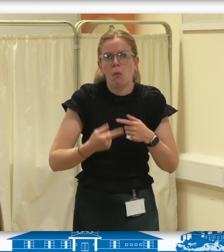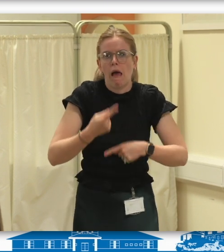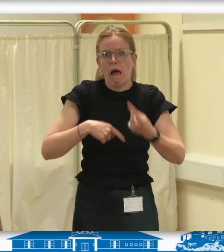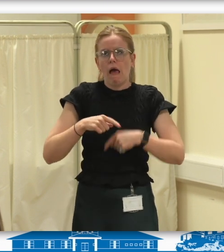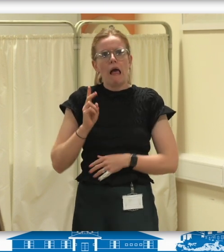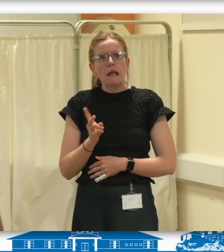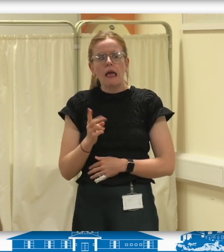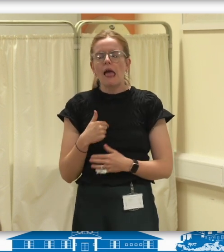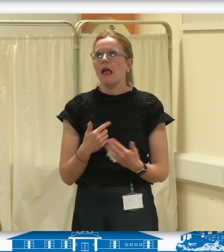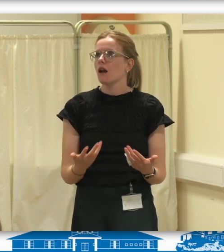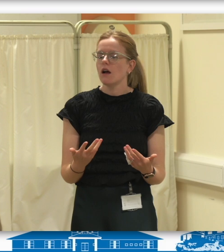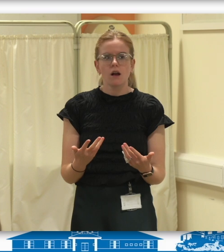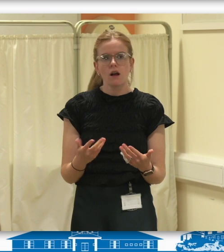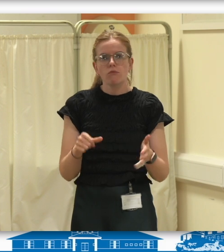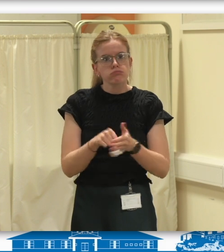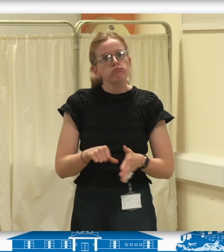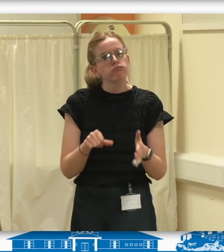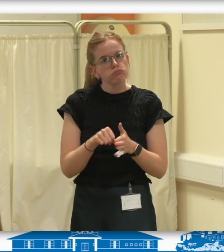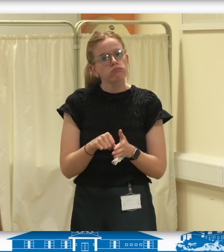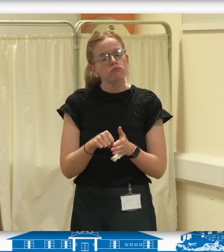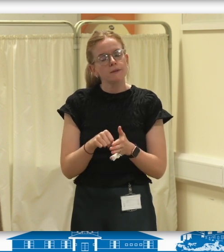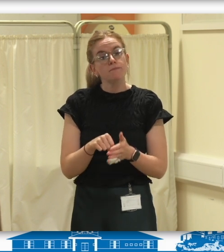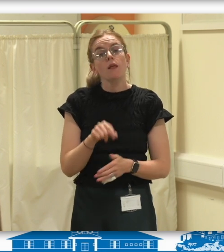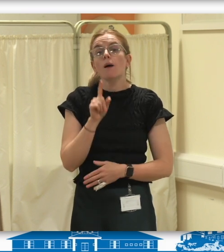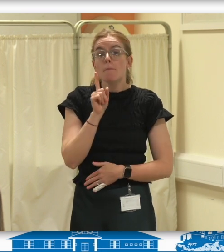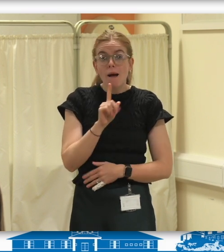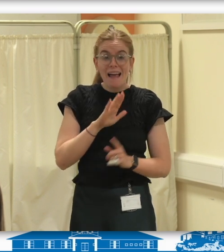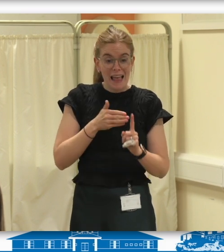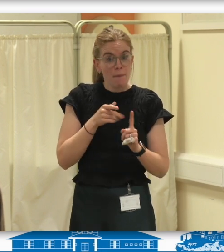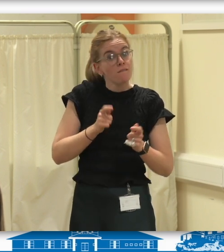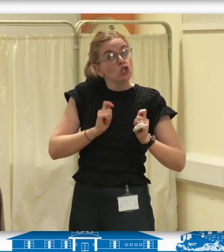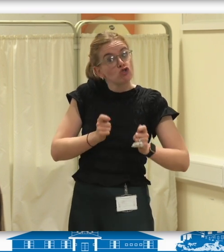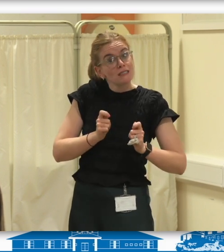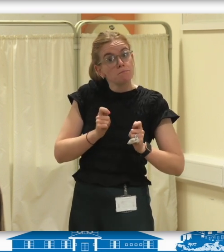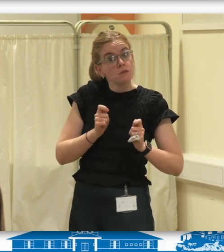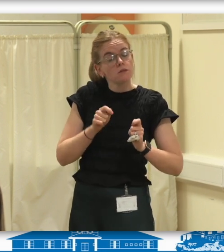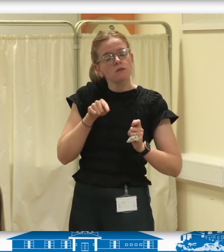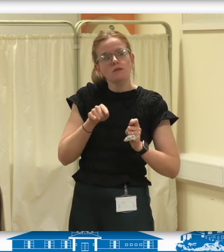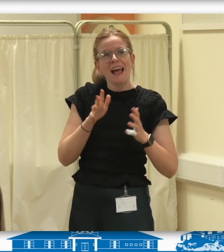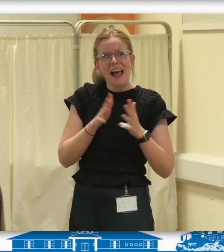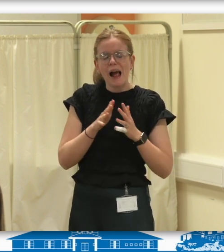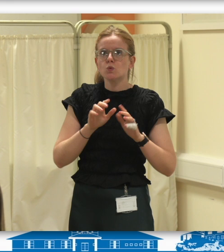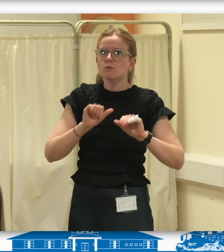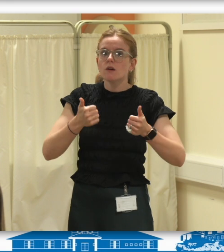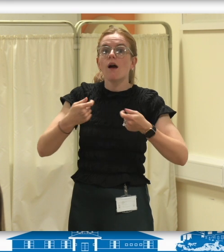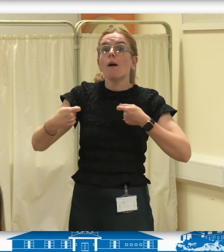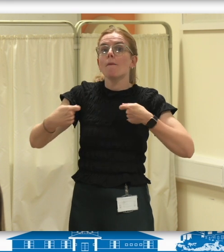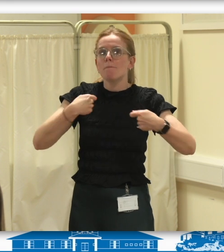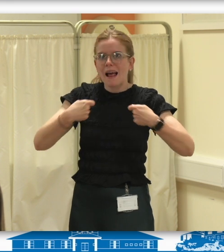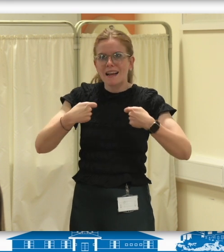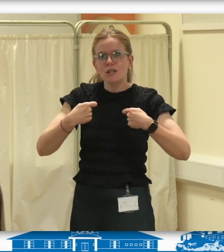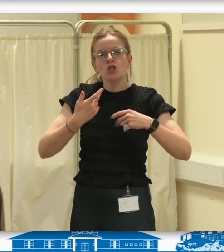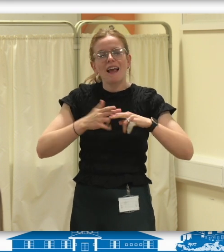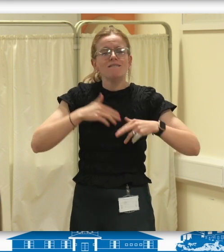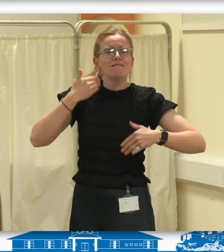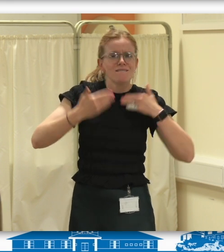the next minute they've slid back several steps. However, the aim of treatment is to learn how to effectively manage relapses so that